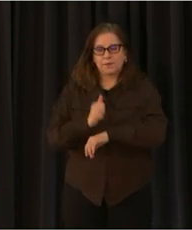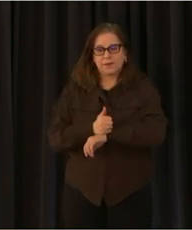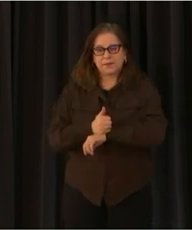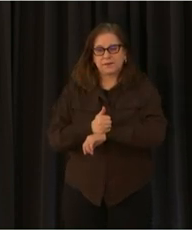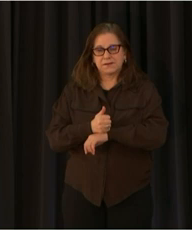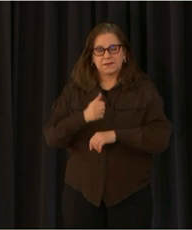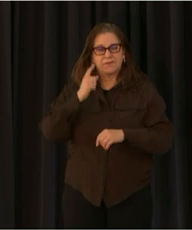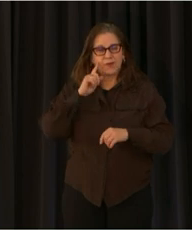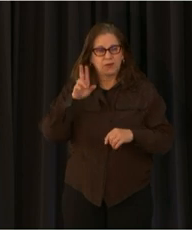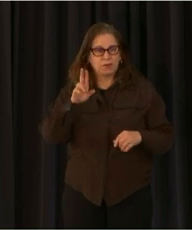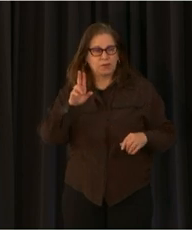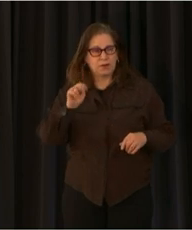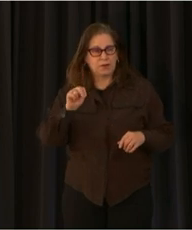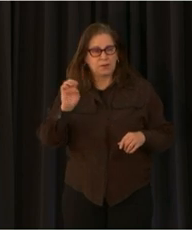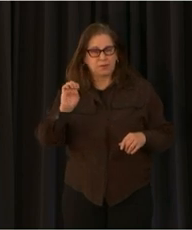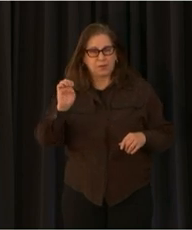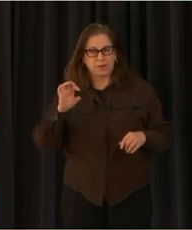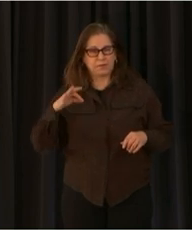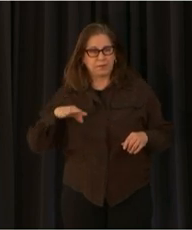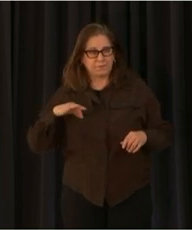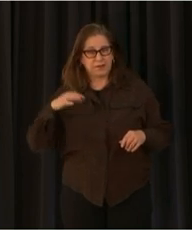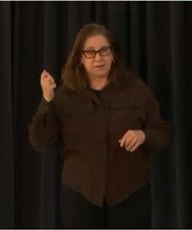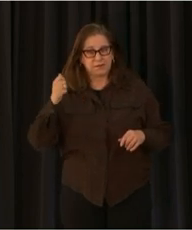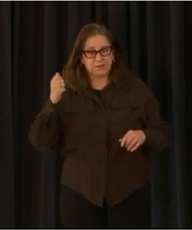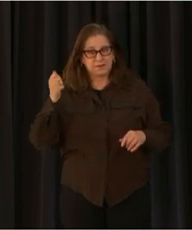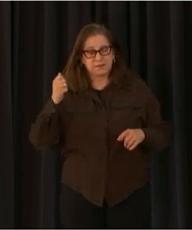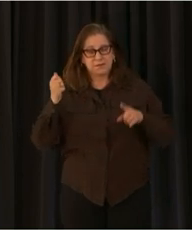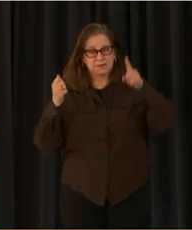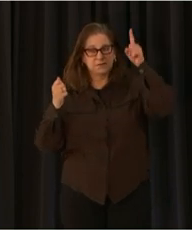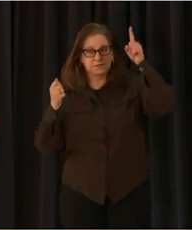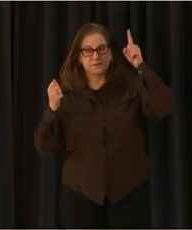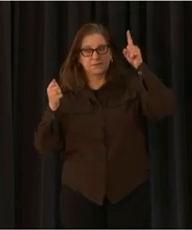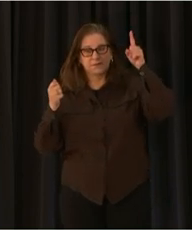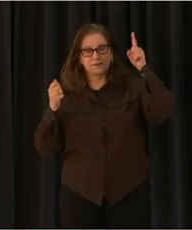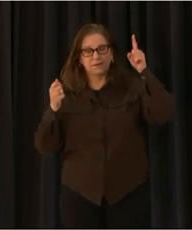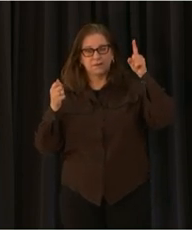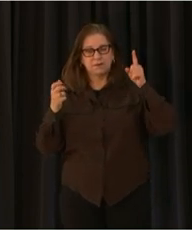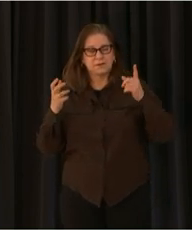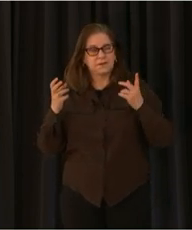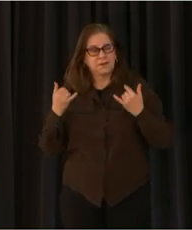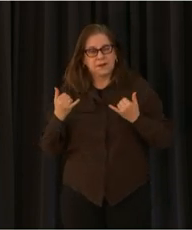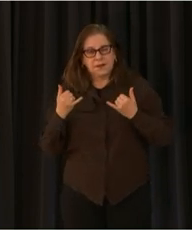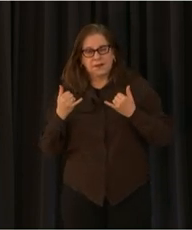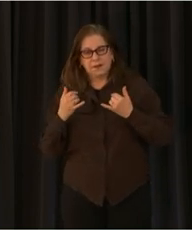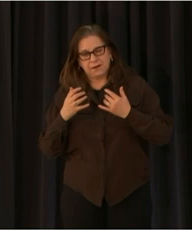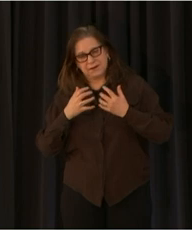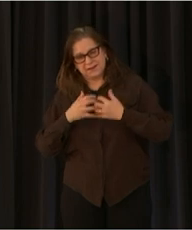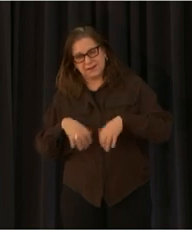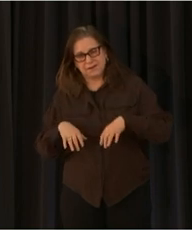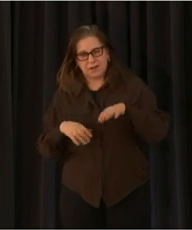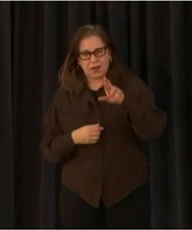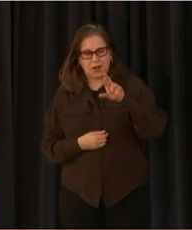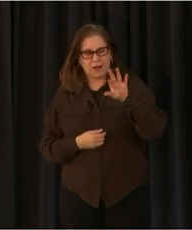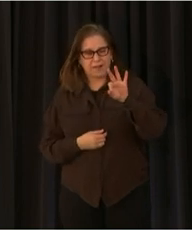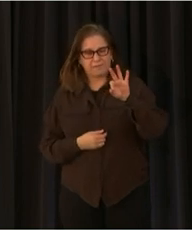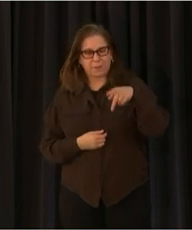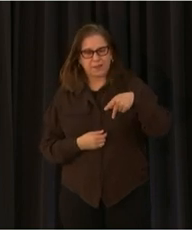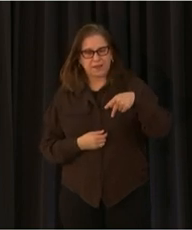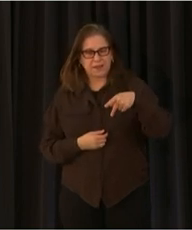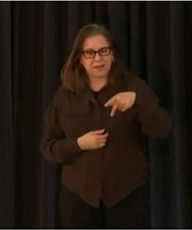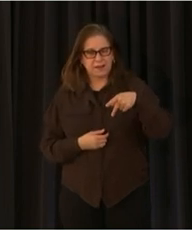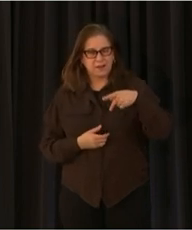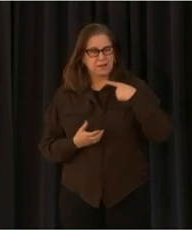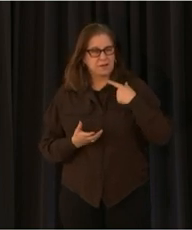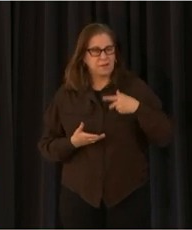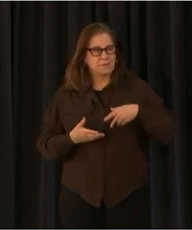benefit system. And then last, we are completing the RFP process for the unemployment